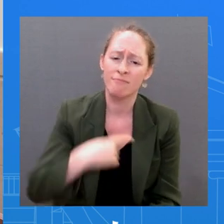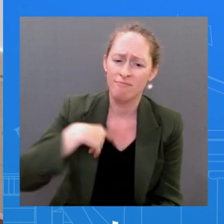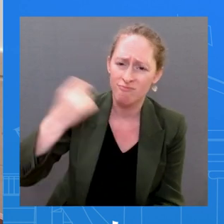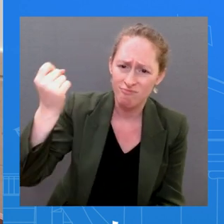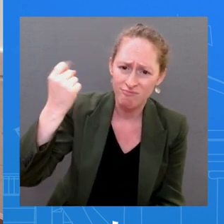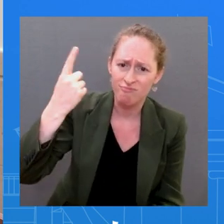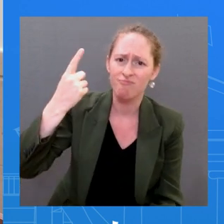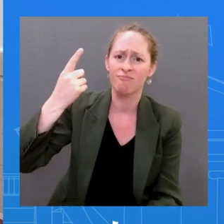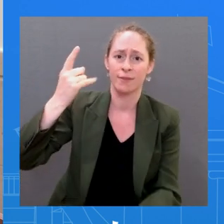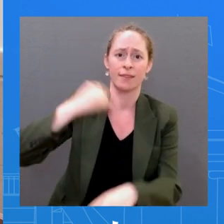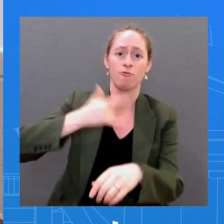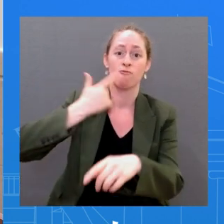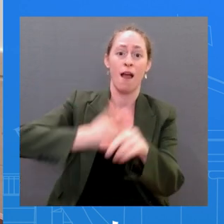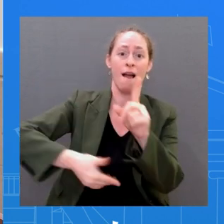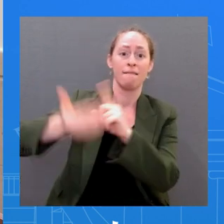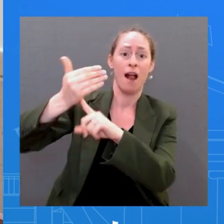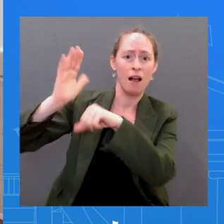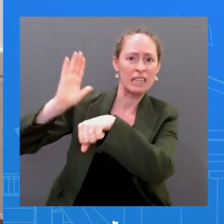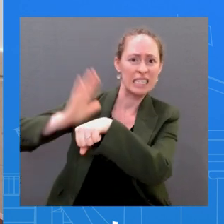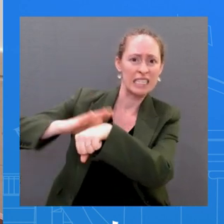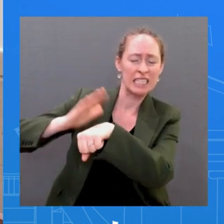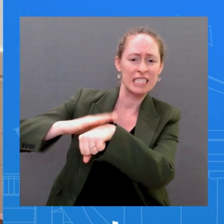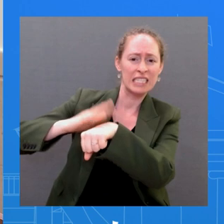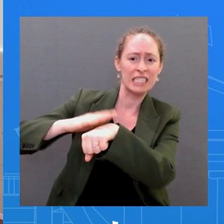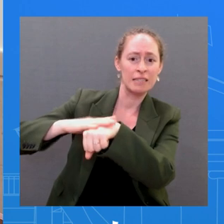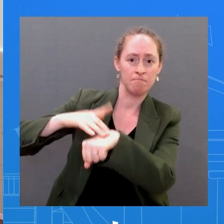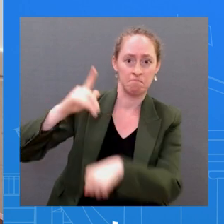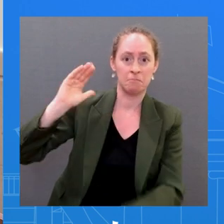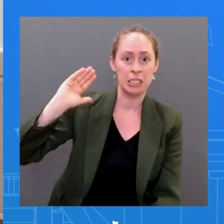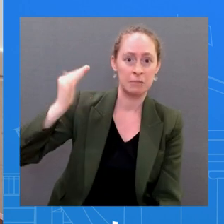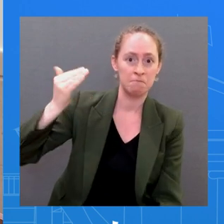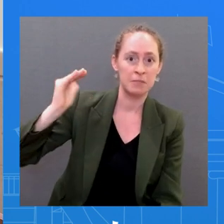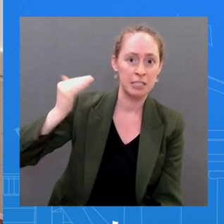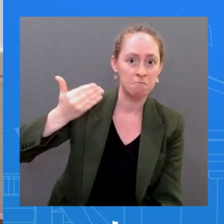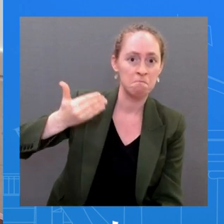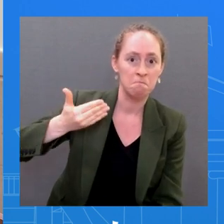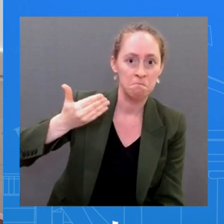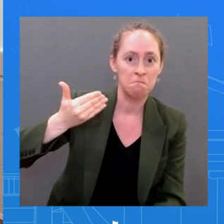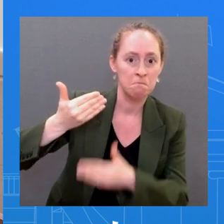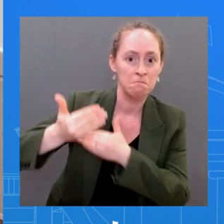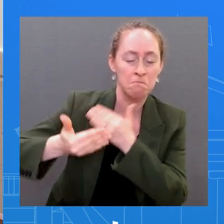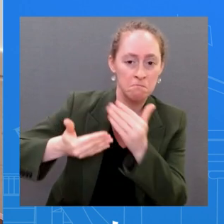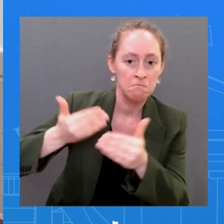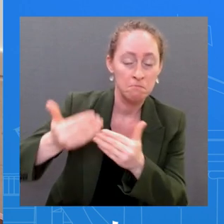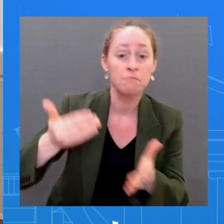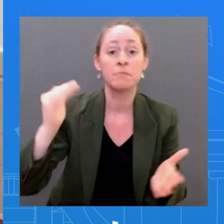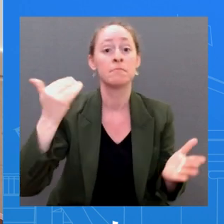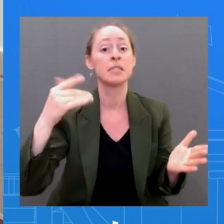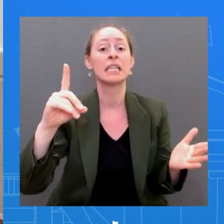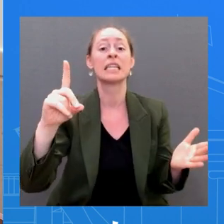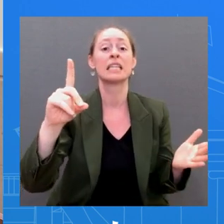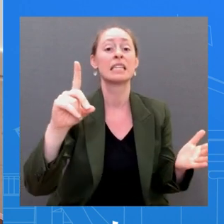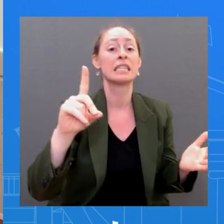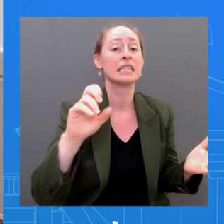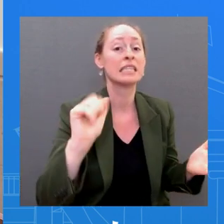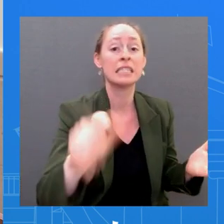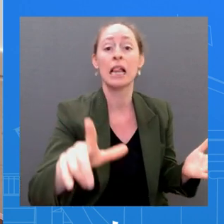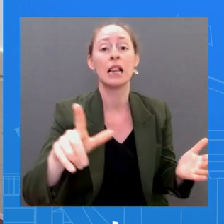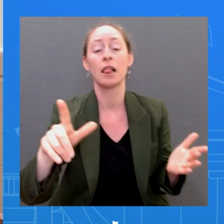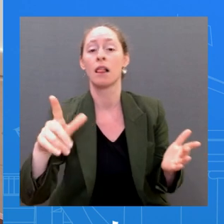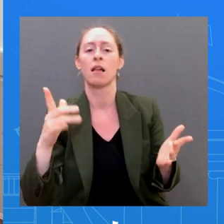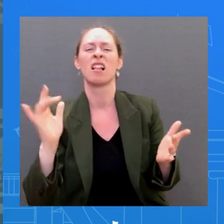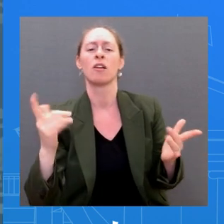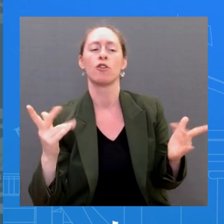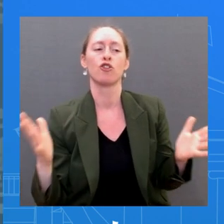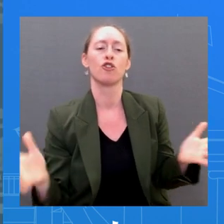around is a deal that would encourage states to adapt red flag laws. Is that good enough for President